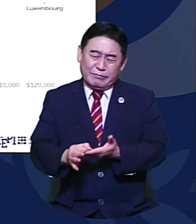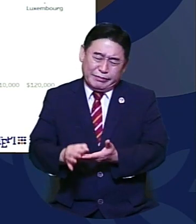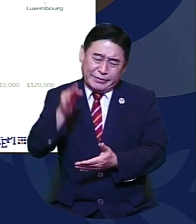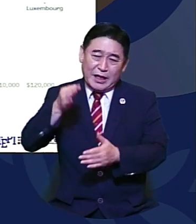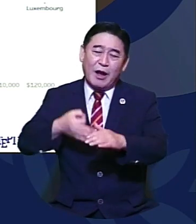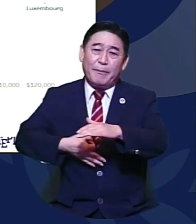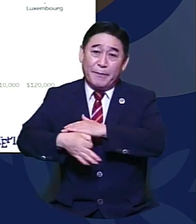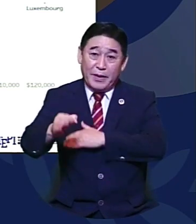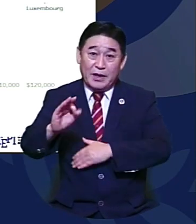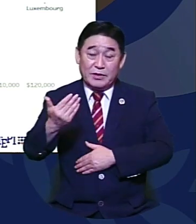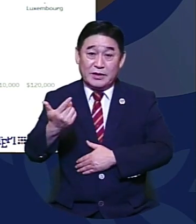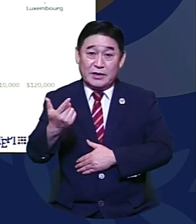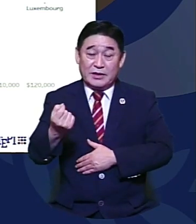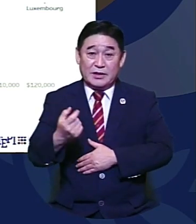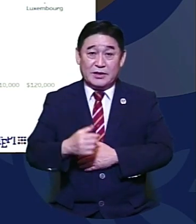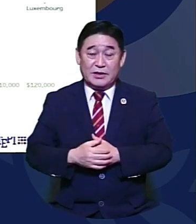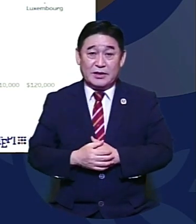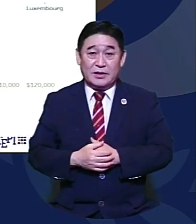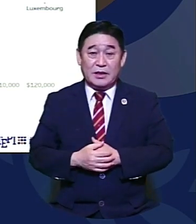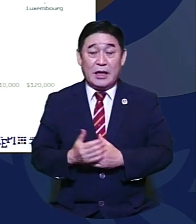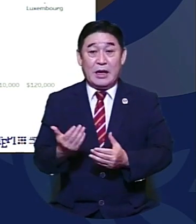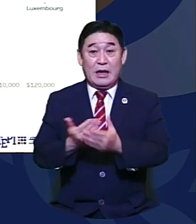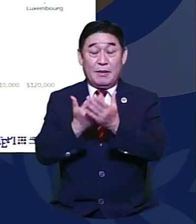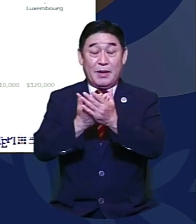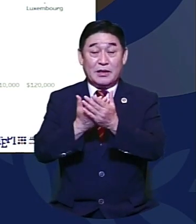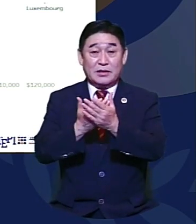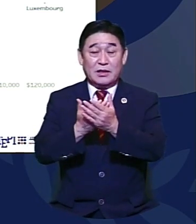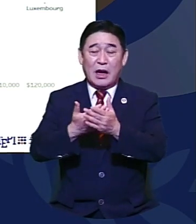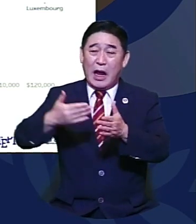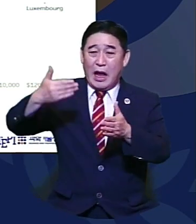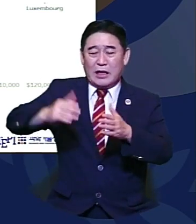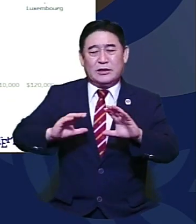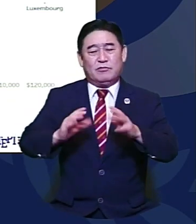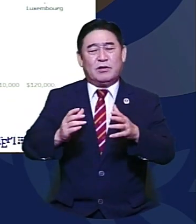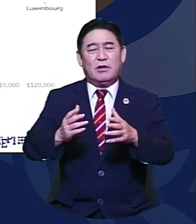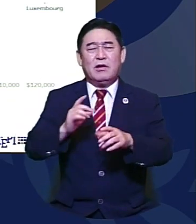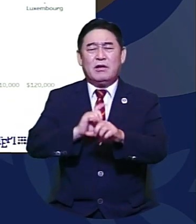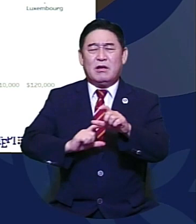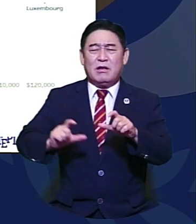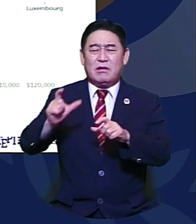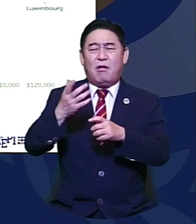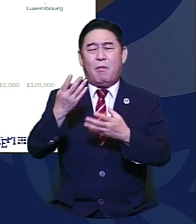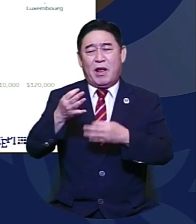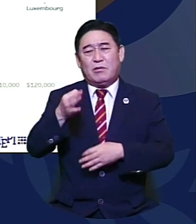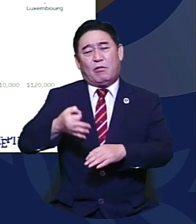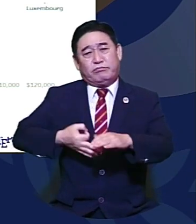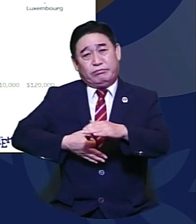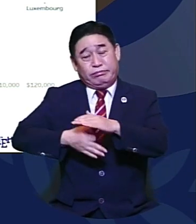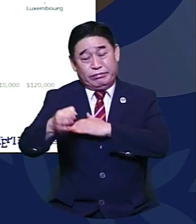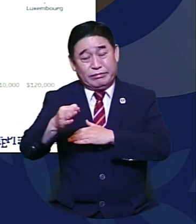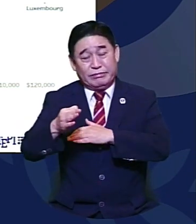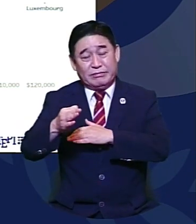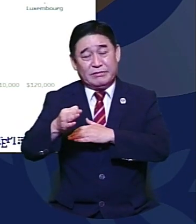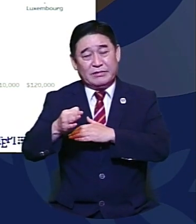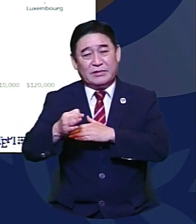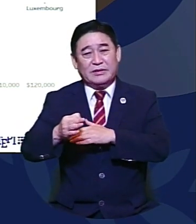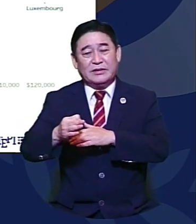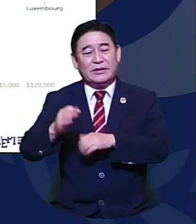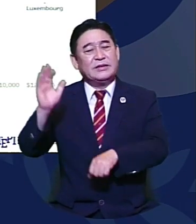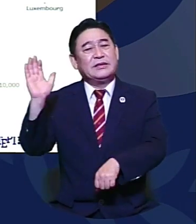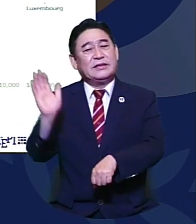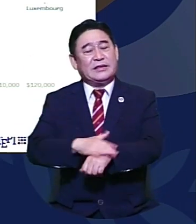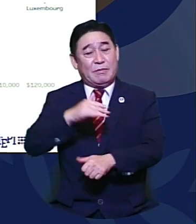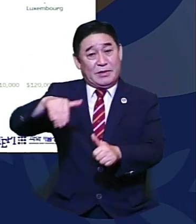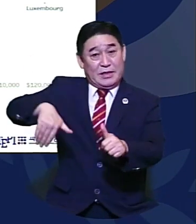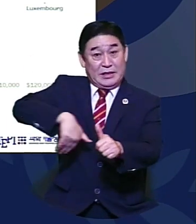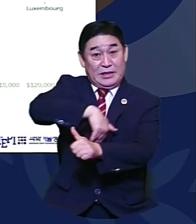pay more compared to more developed countries. I think it should be a very critical issue we have